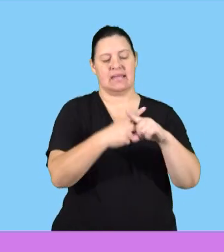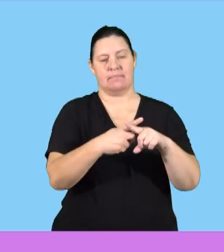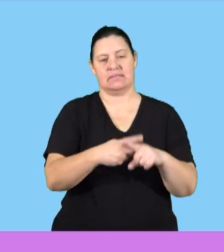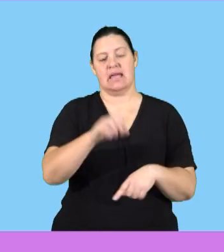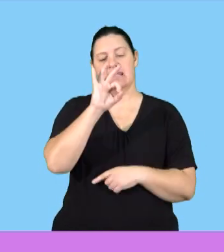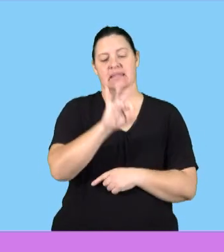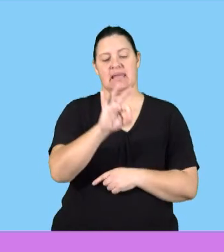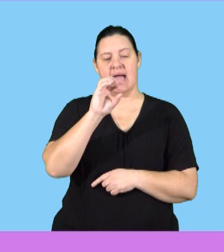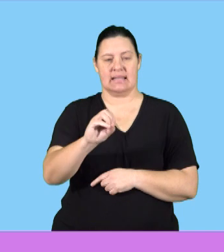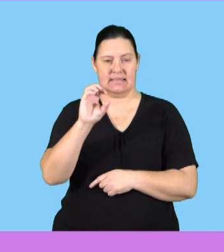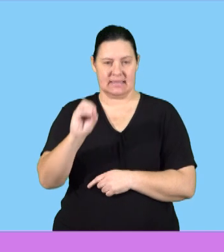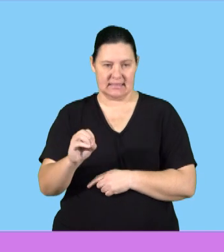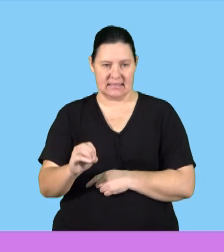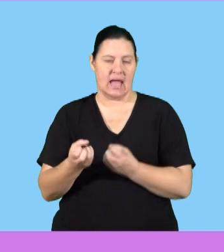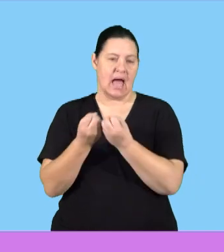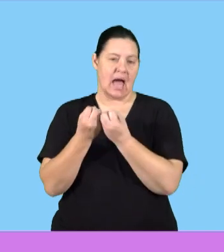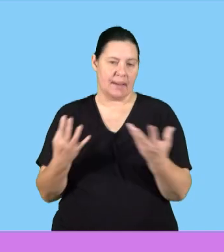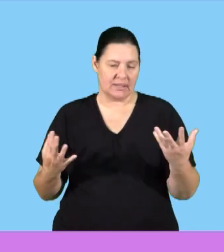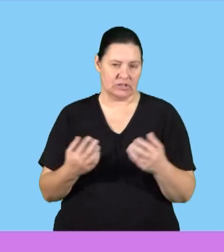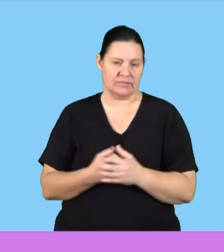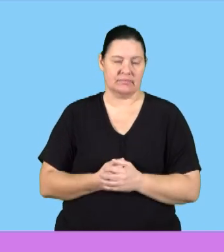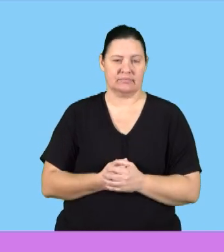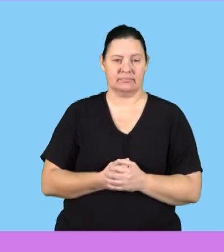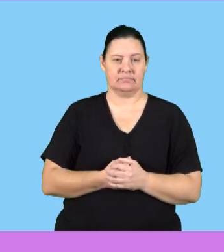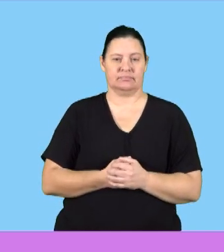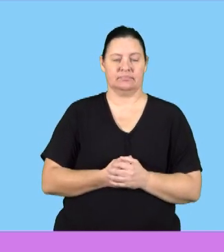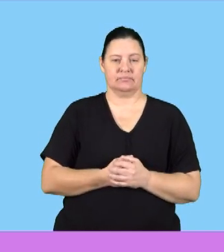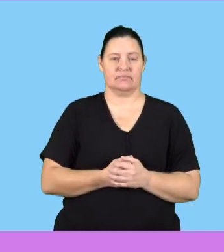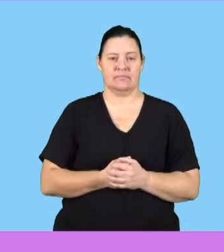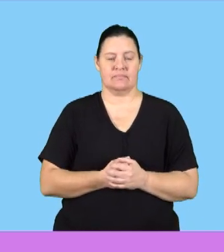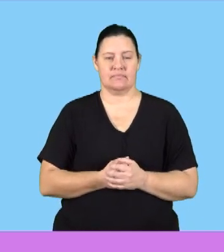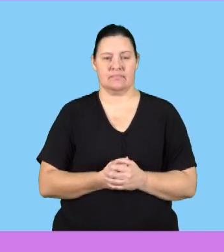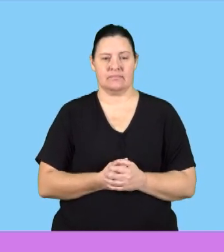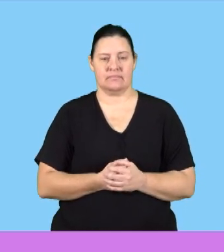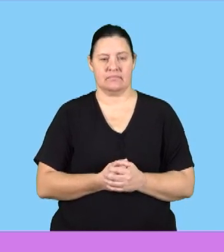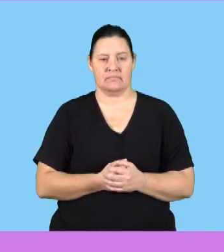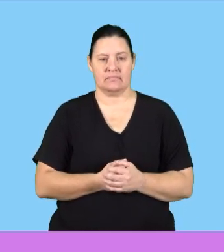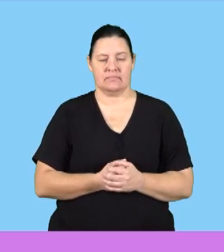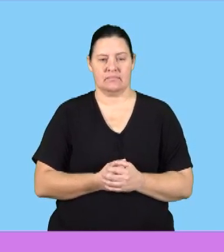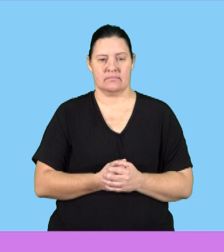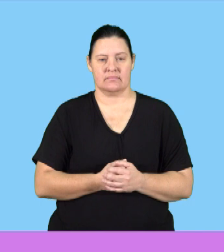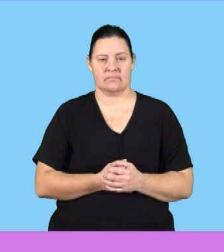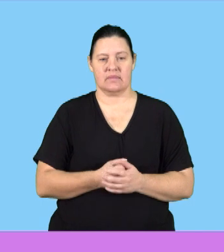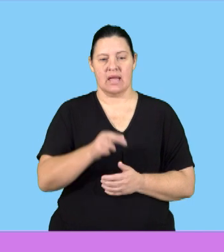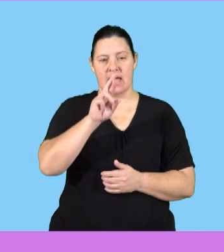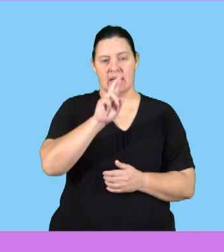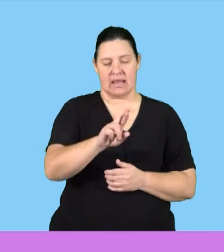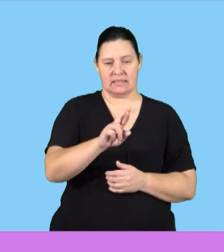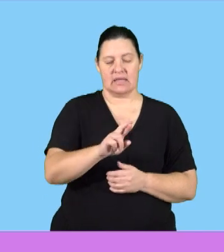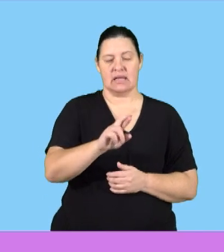85 multiplied by 300 rand. So the original price